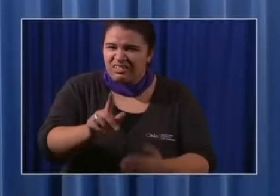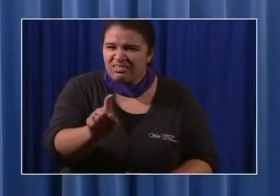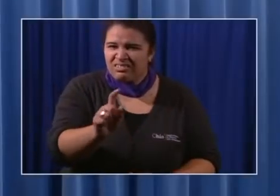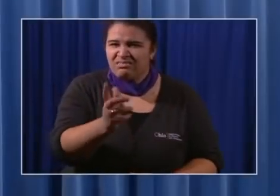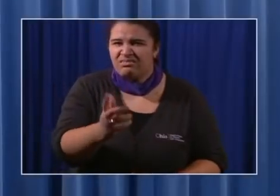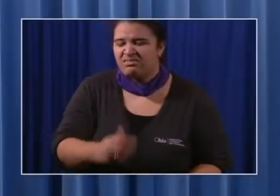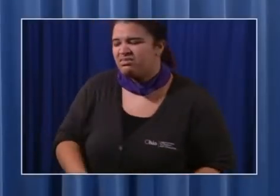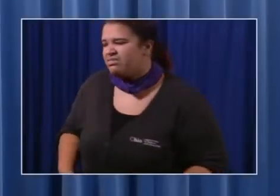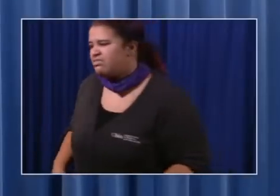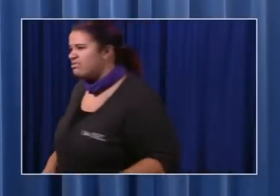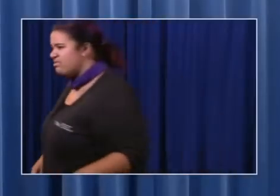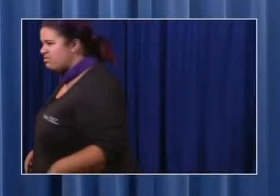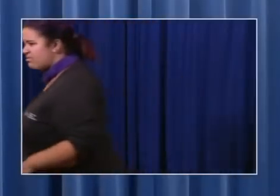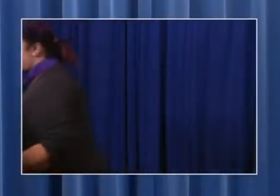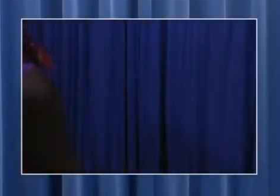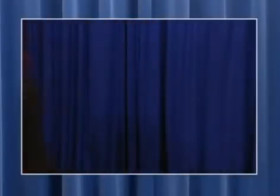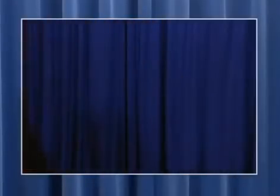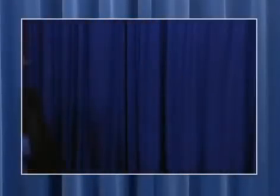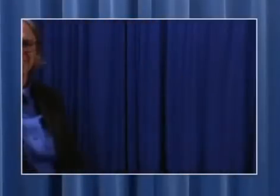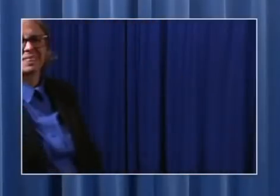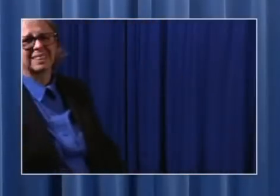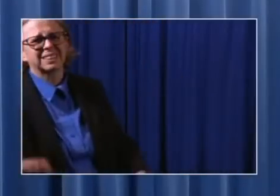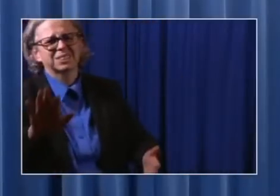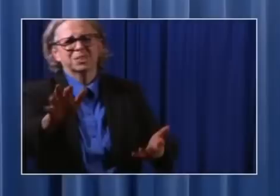Well, let me go through both of these again.